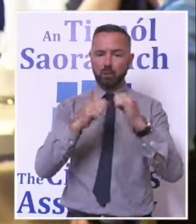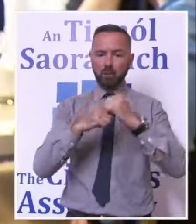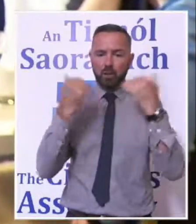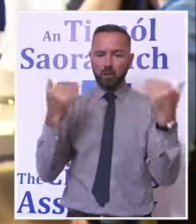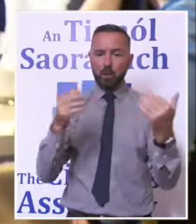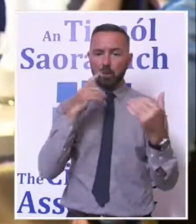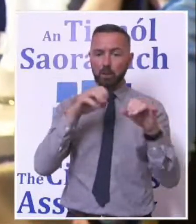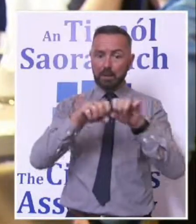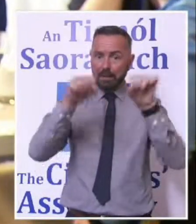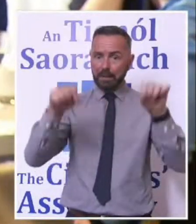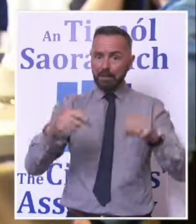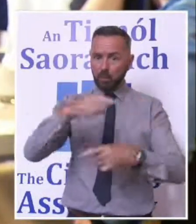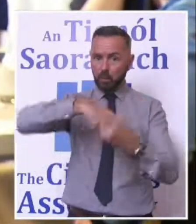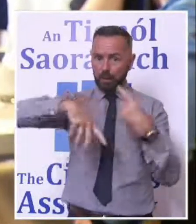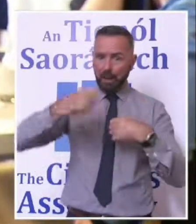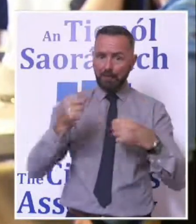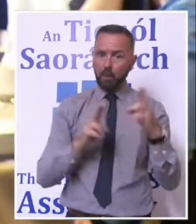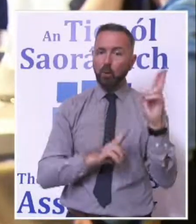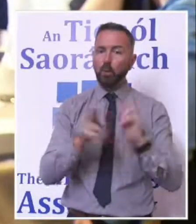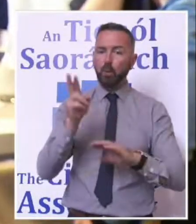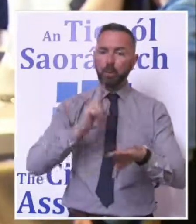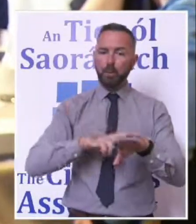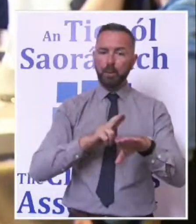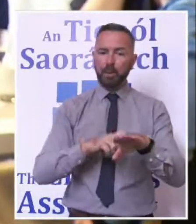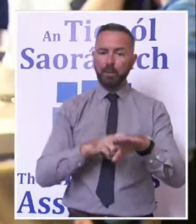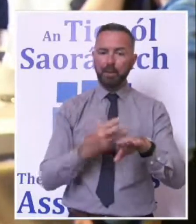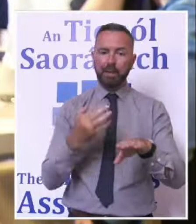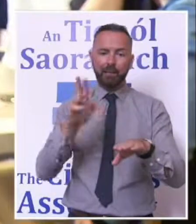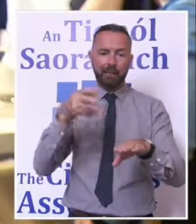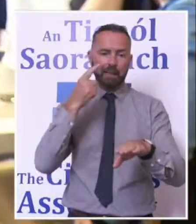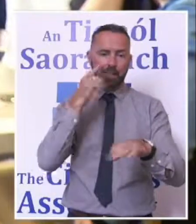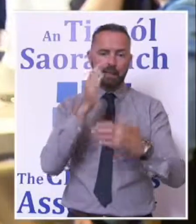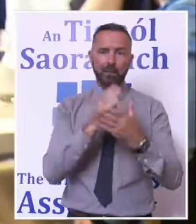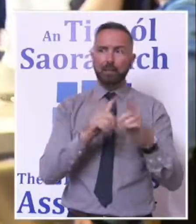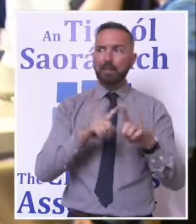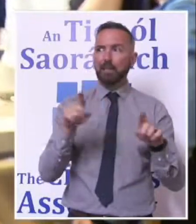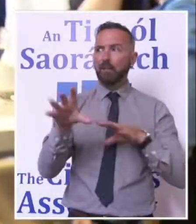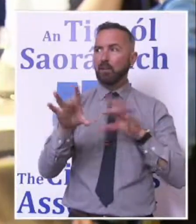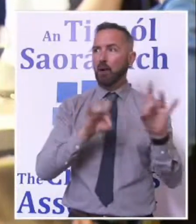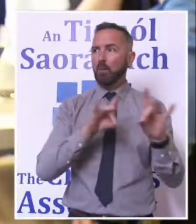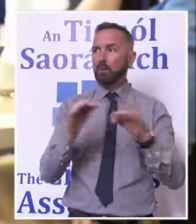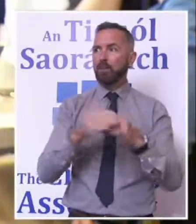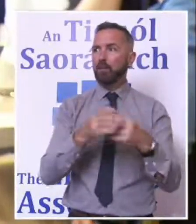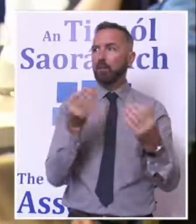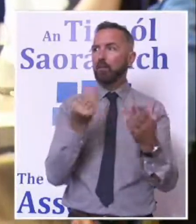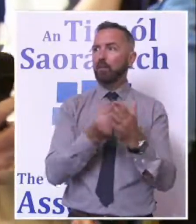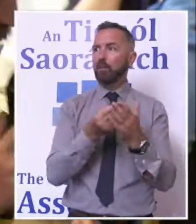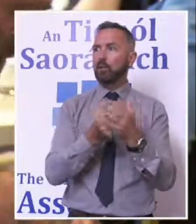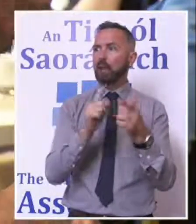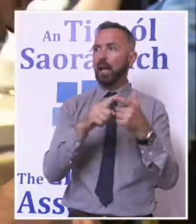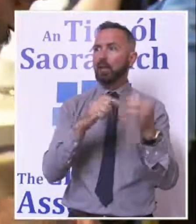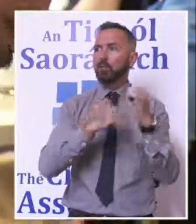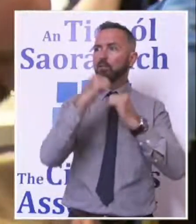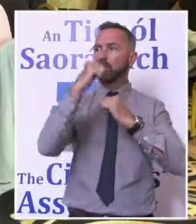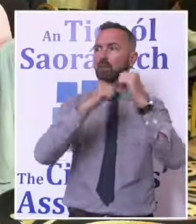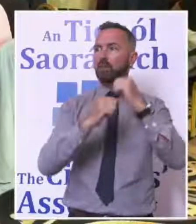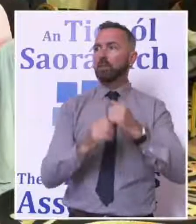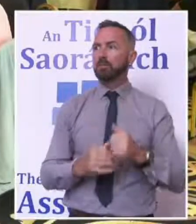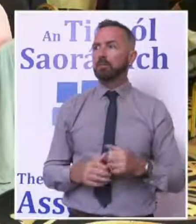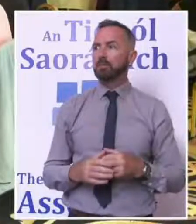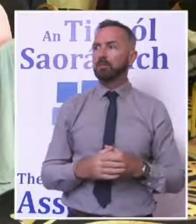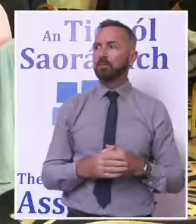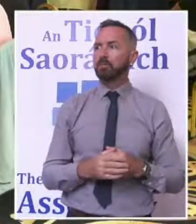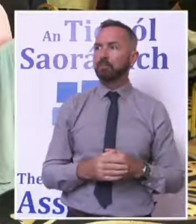at the moment would be better. So if we could see some different options for funding as well as structures, please. Okay, thanks, Brian.